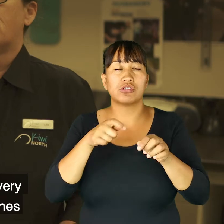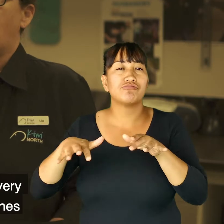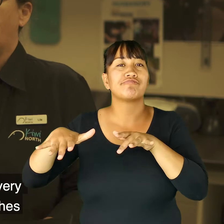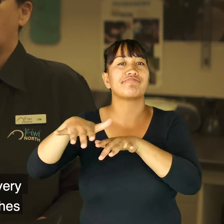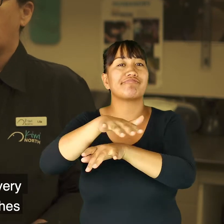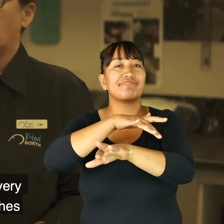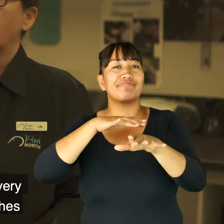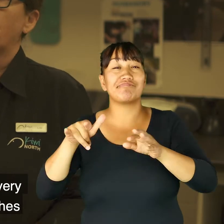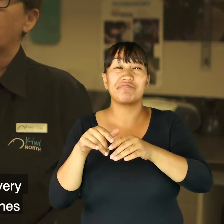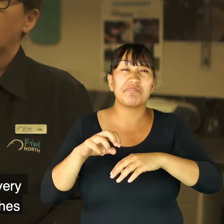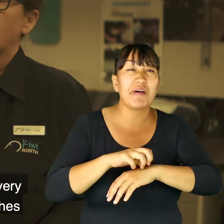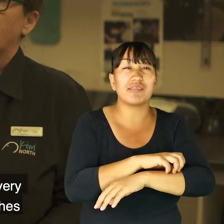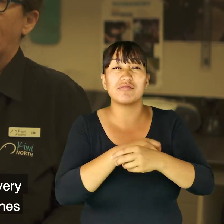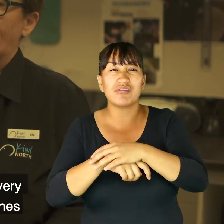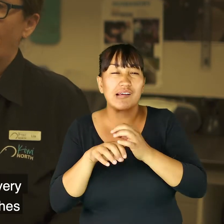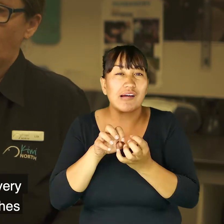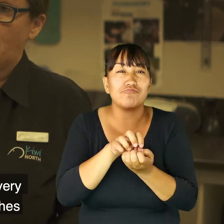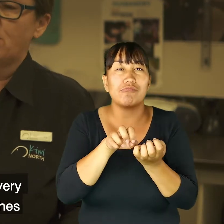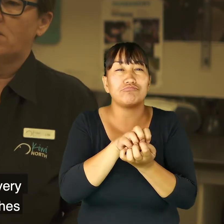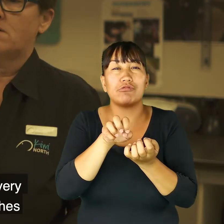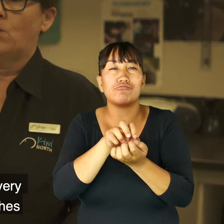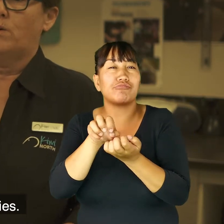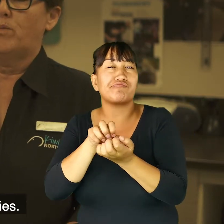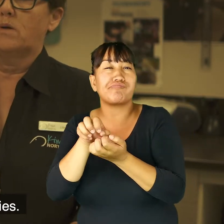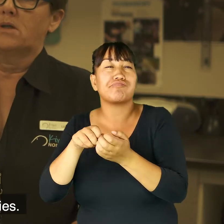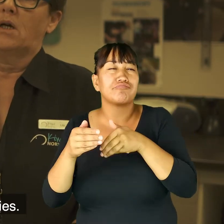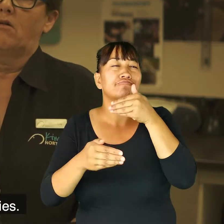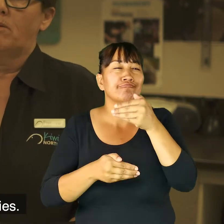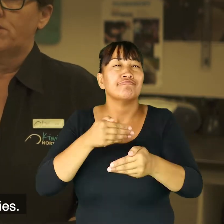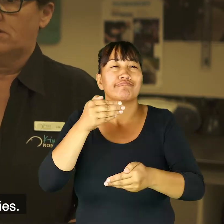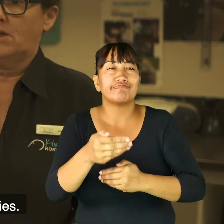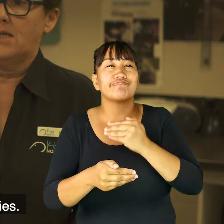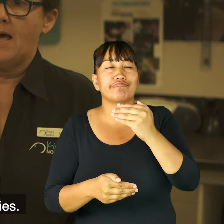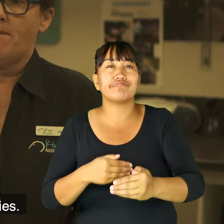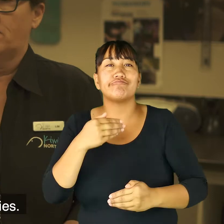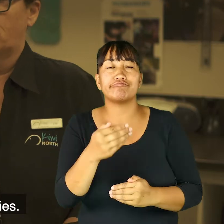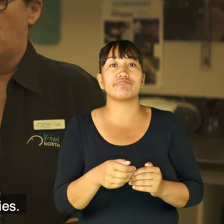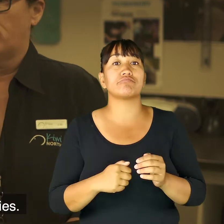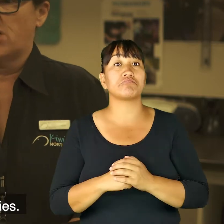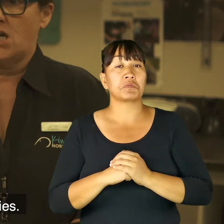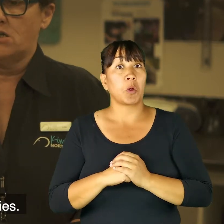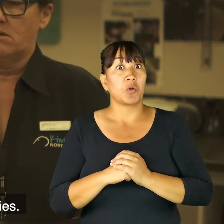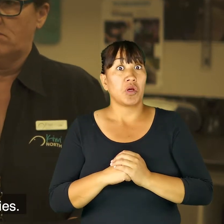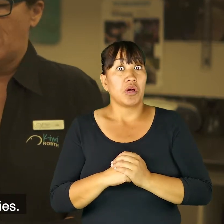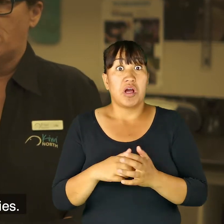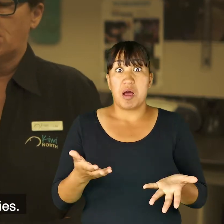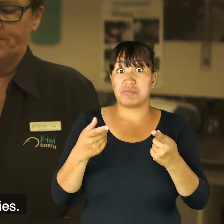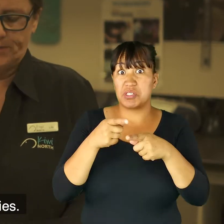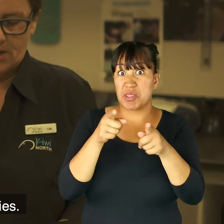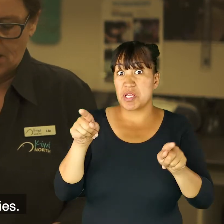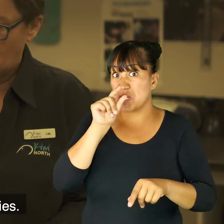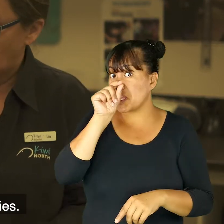leaf litter every 3 months, and that replenishes all the bugs and grubs in their larval stages,